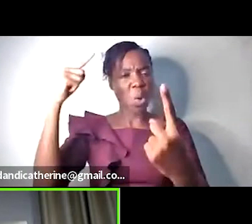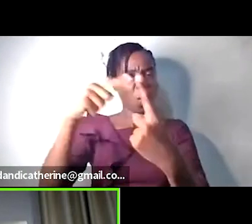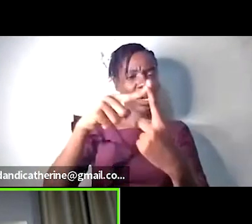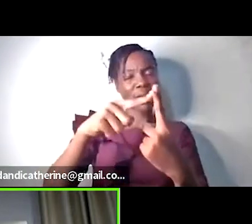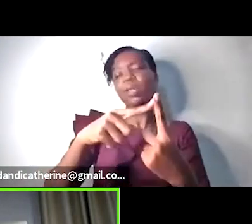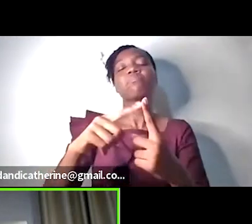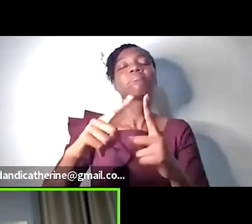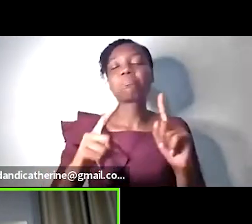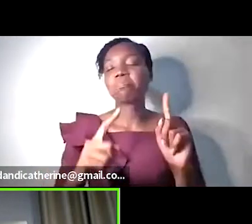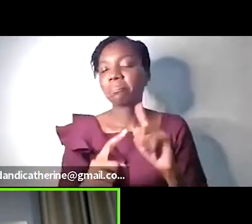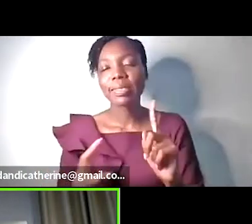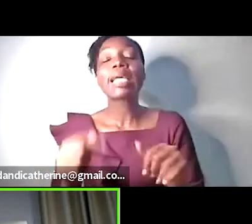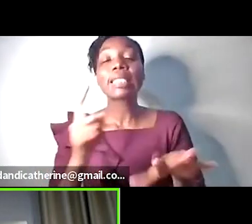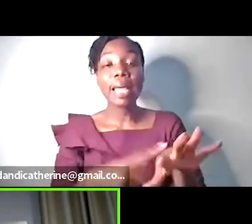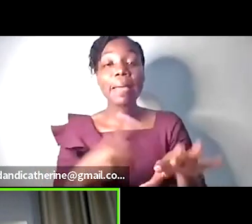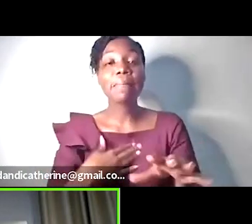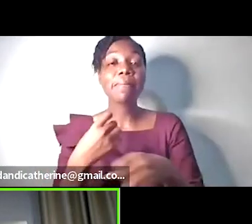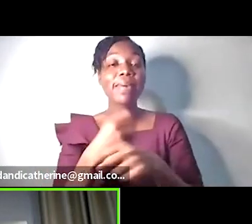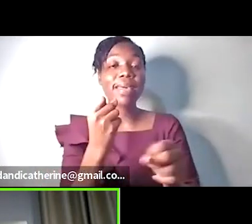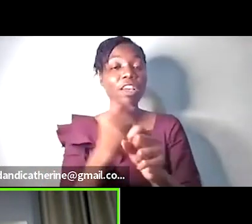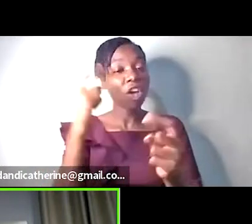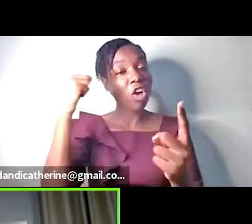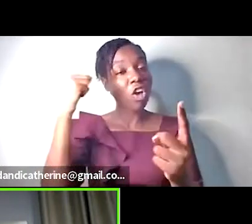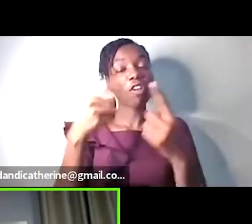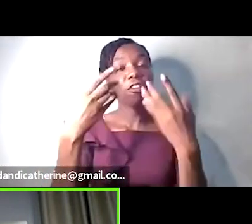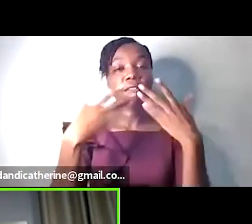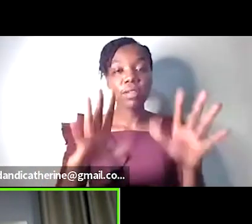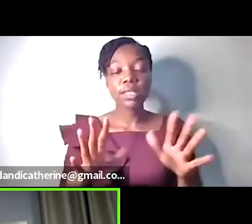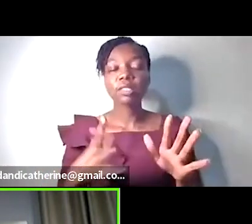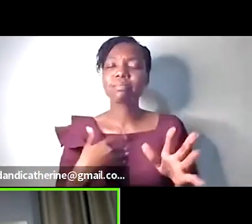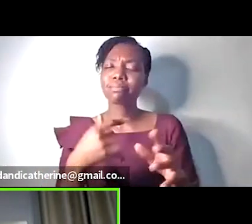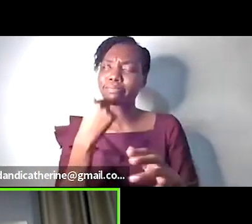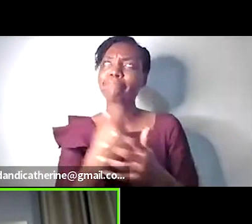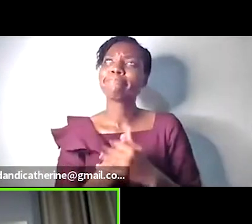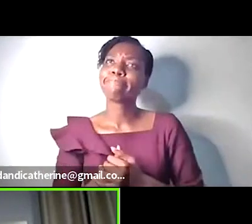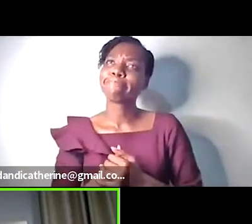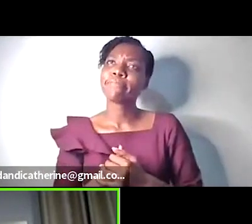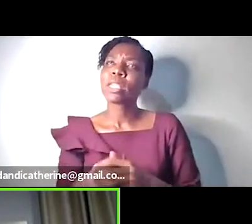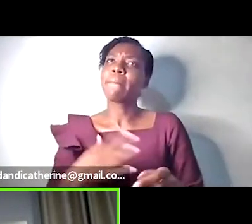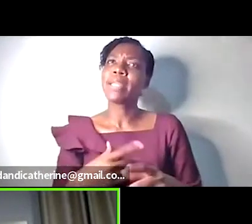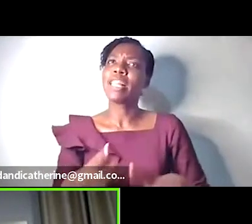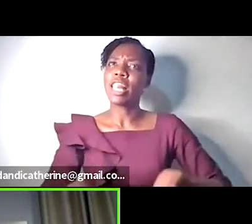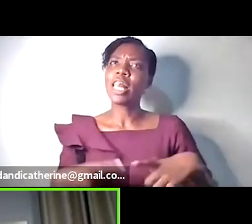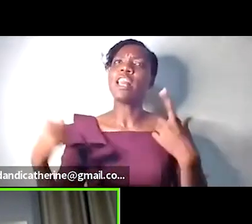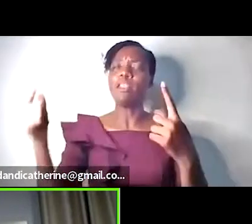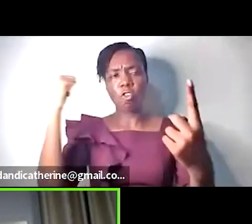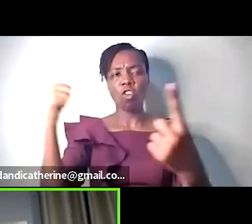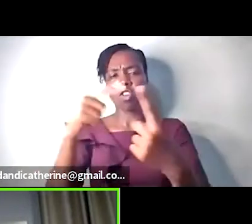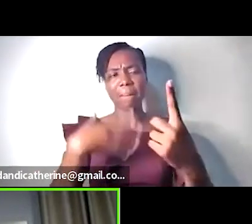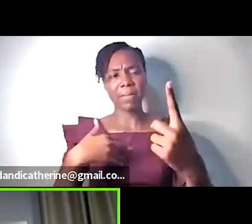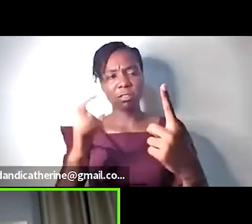I set out my goals, I say, what is it? I live by grow. I look at the